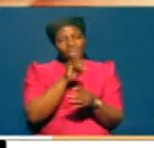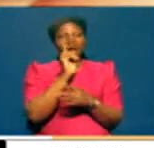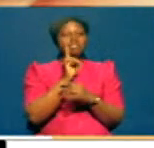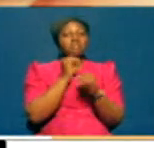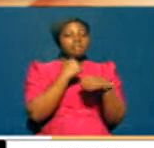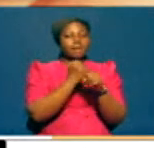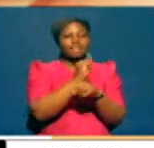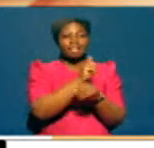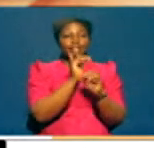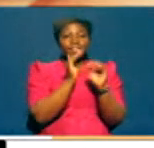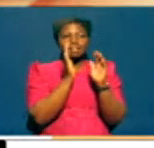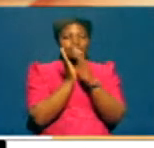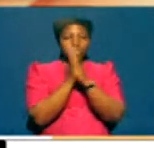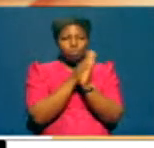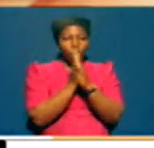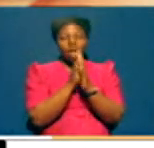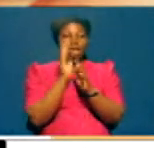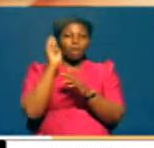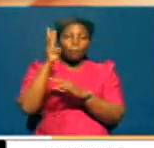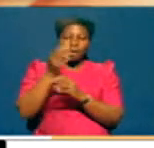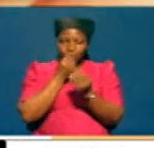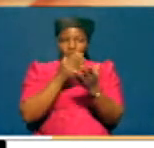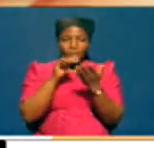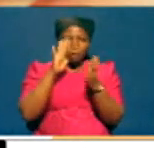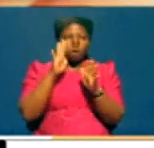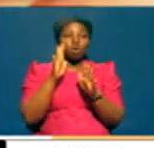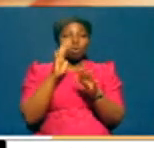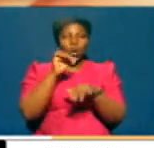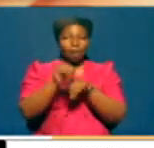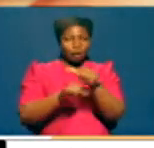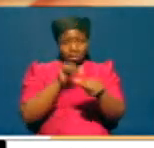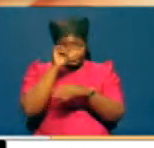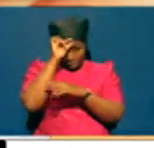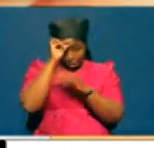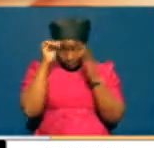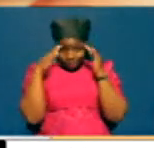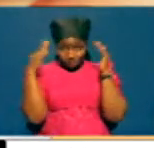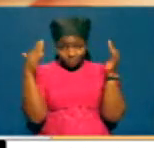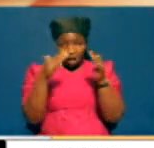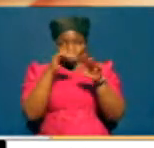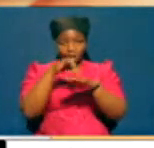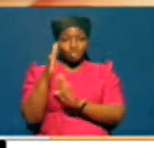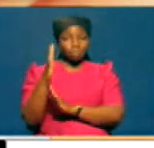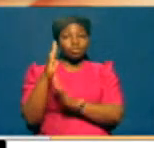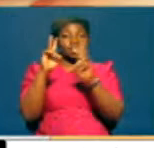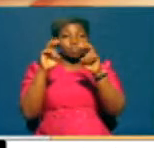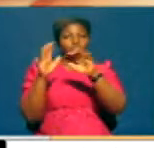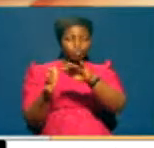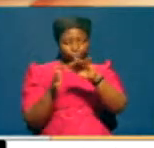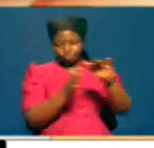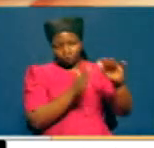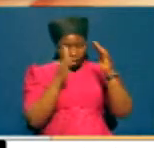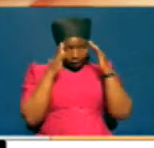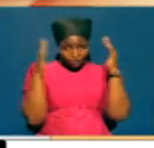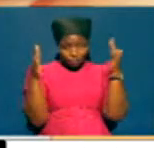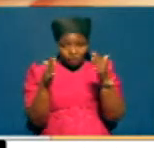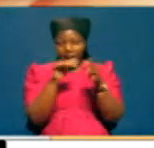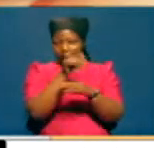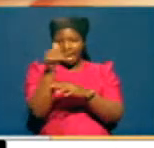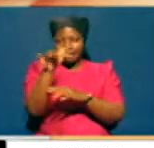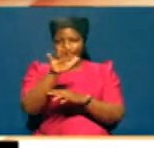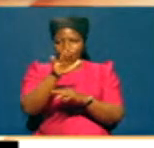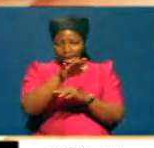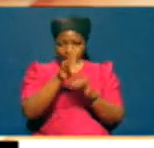much comprehensive report on the government's commitment to matter security. Well, focusing on other matters, the Rotary Foundation,